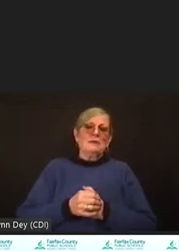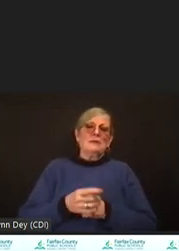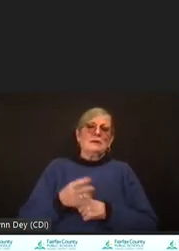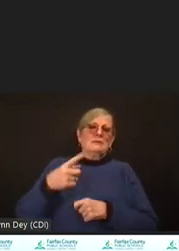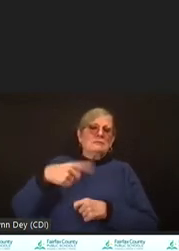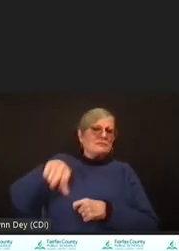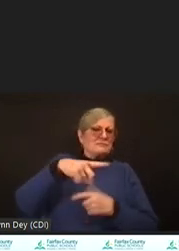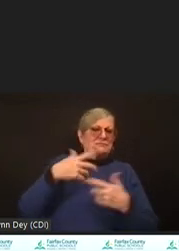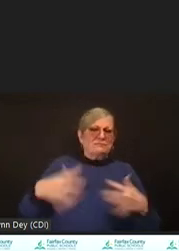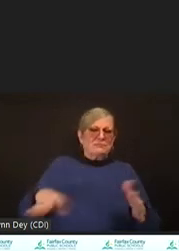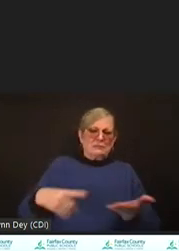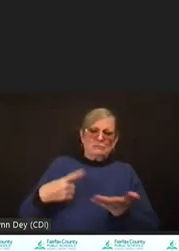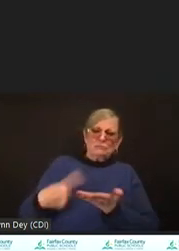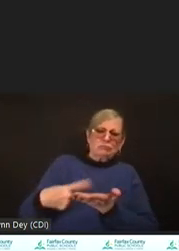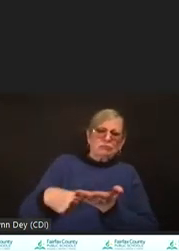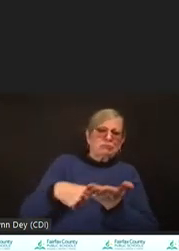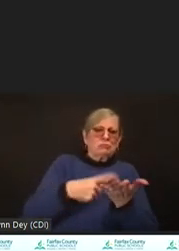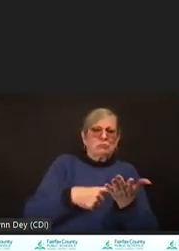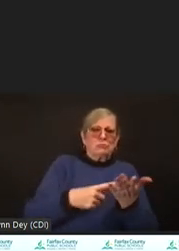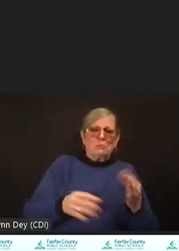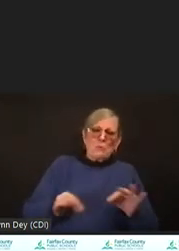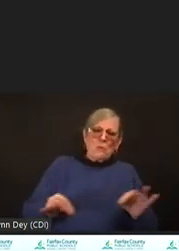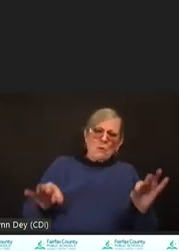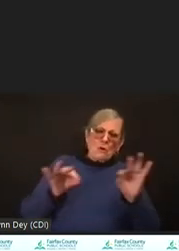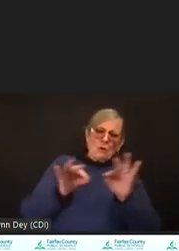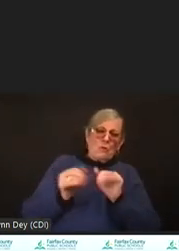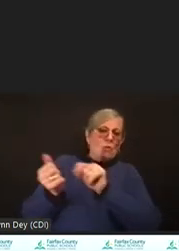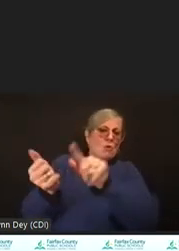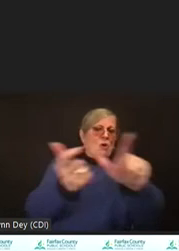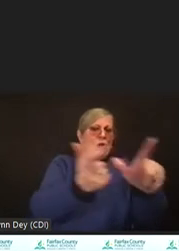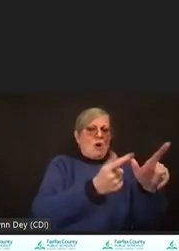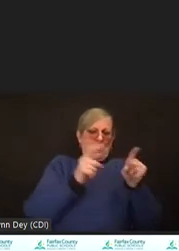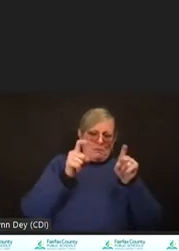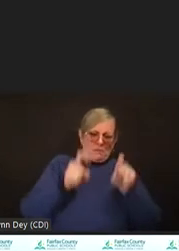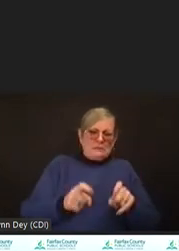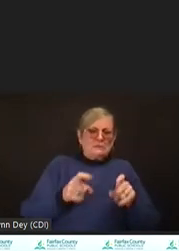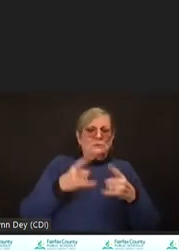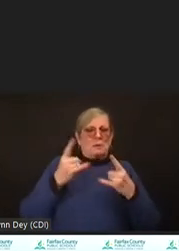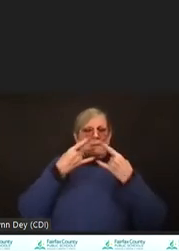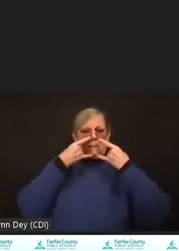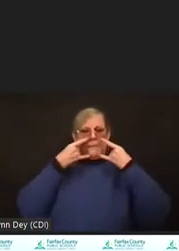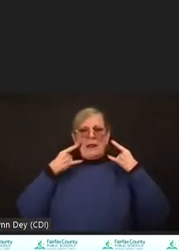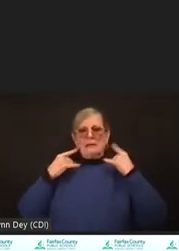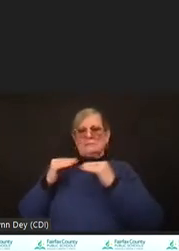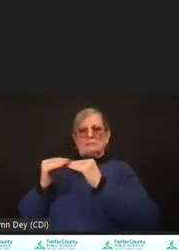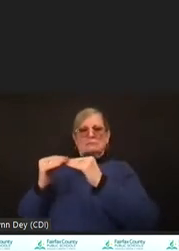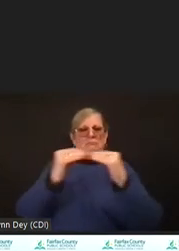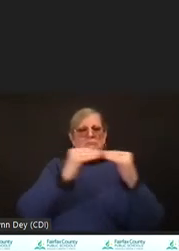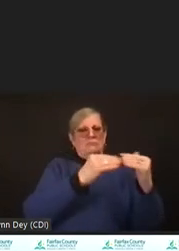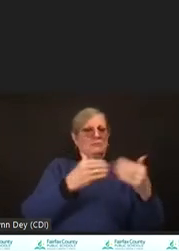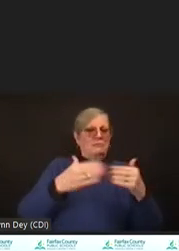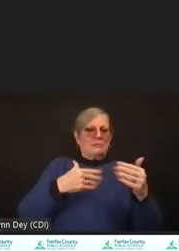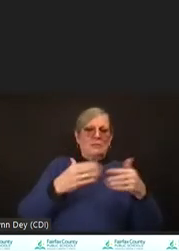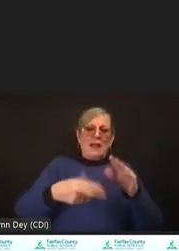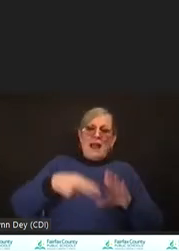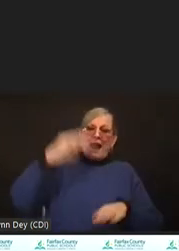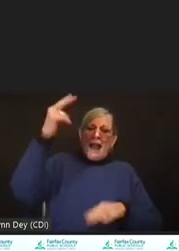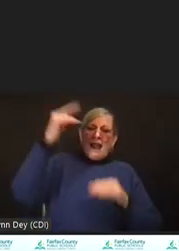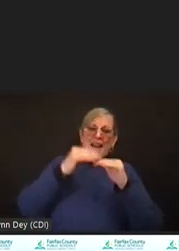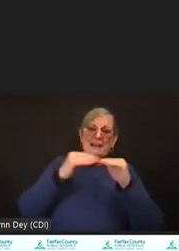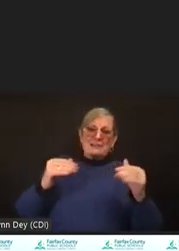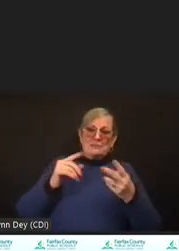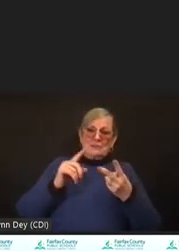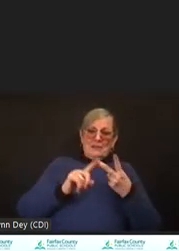universal masking during high transmission. Similarly, the Virginia chapter of AAP continues to strongly